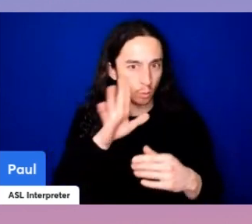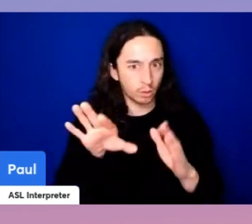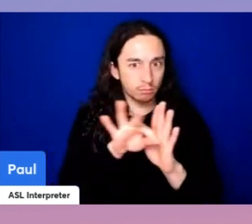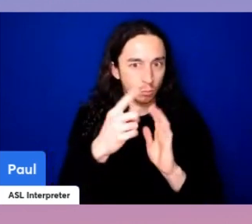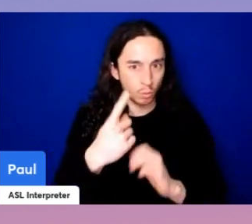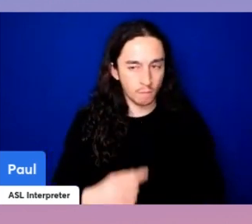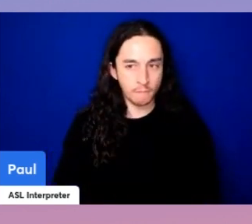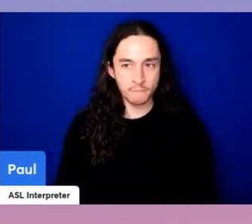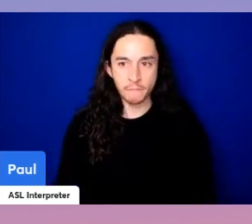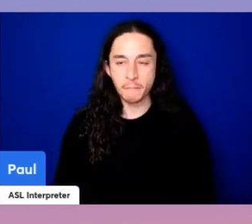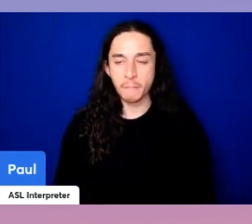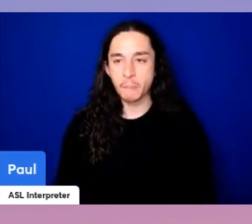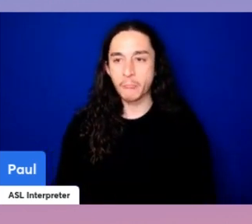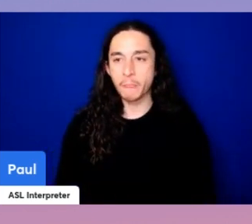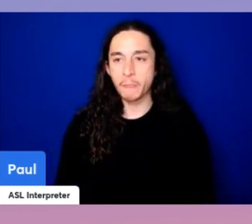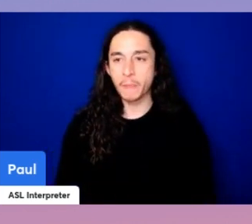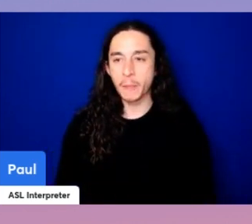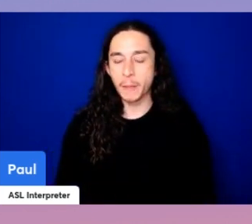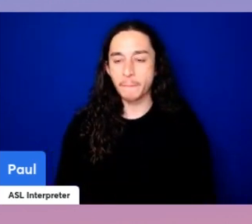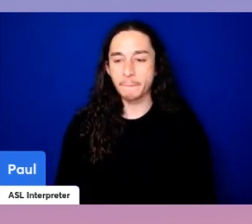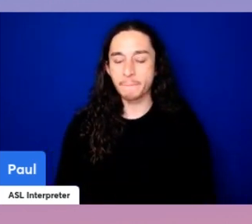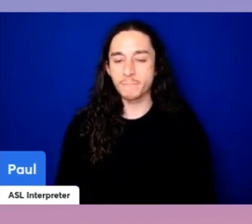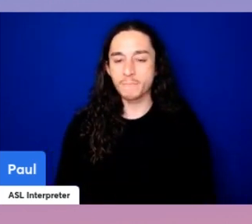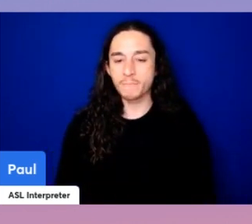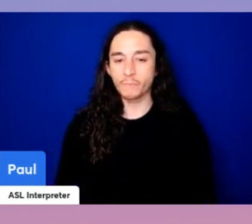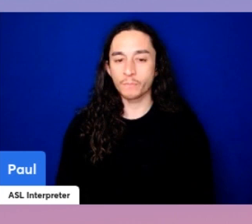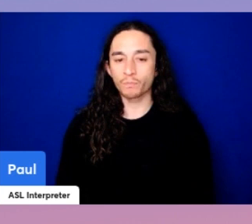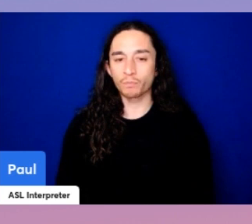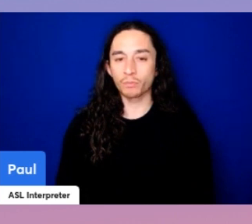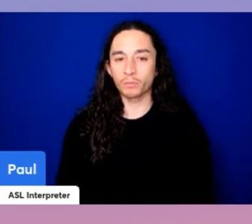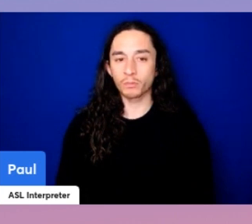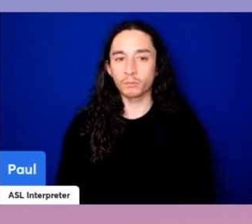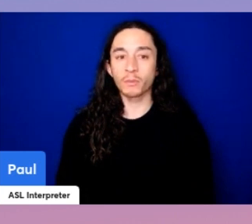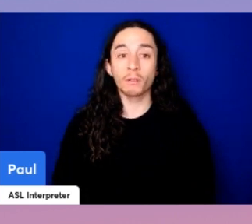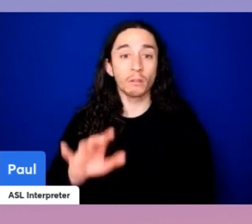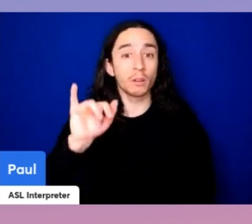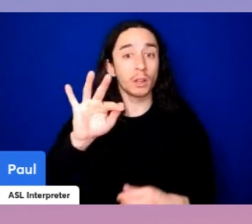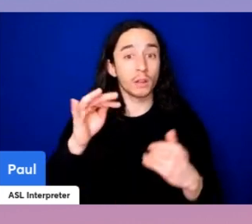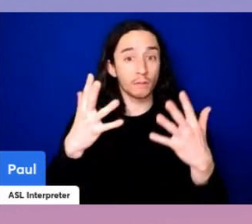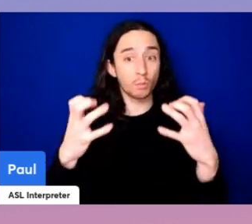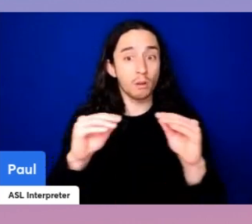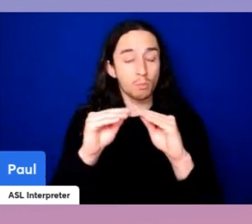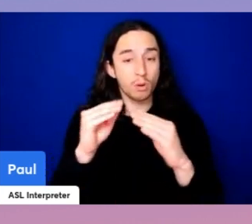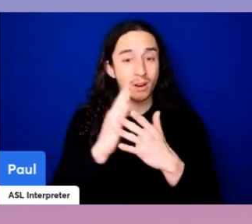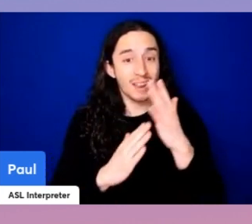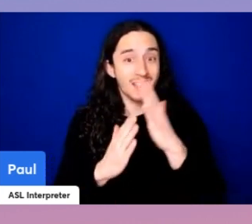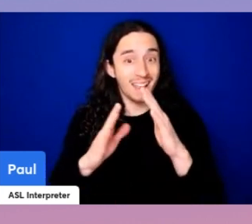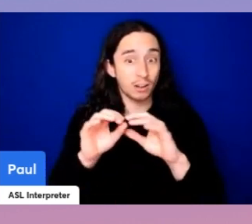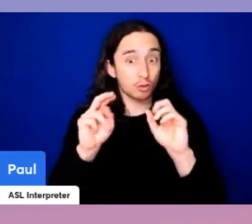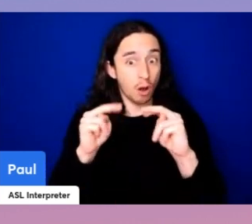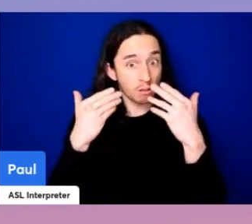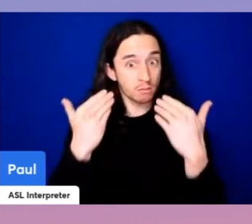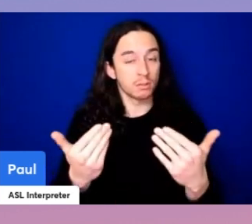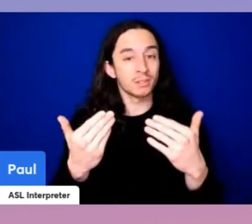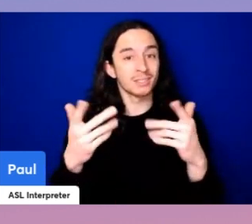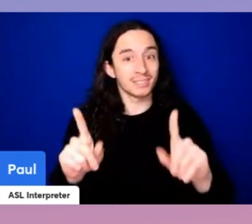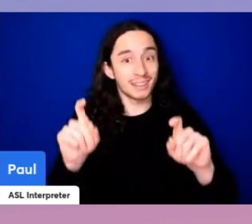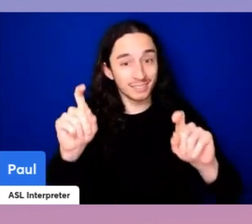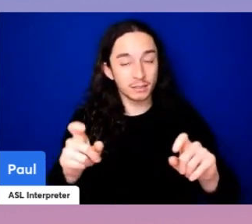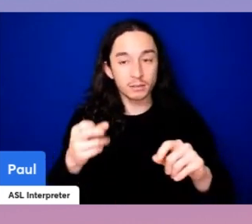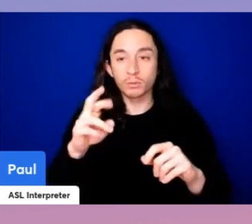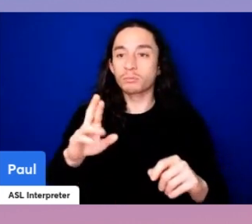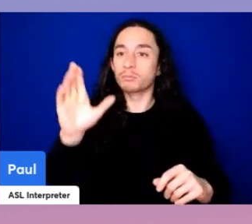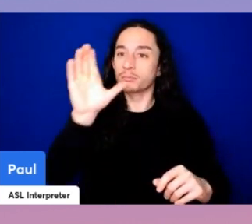And maybe you want to hands-on and testing, or maybe just explore more about the